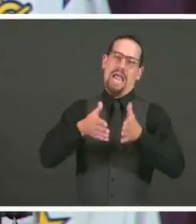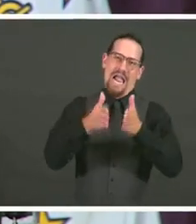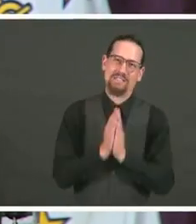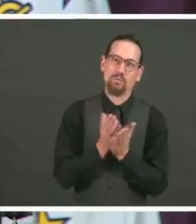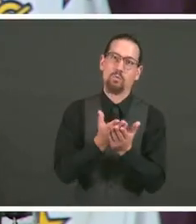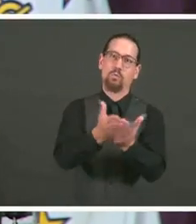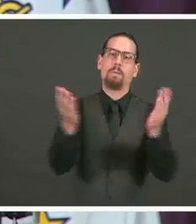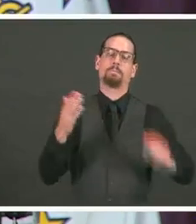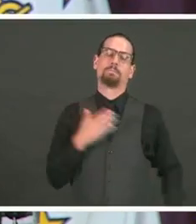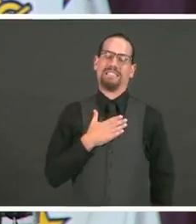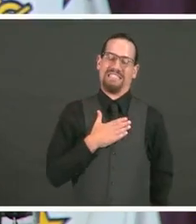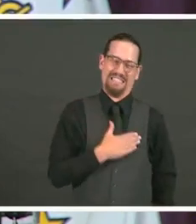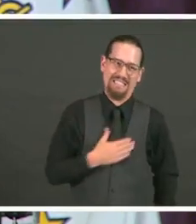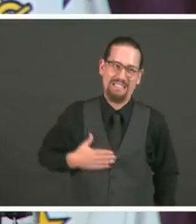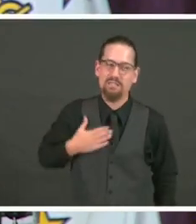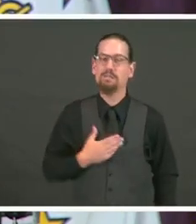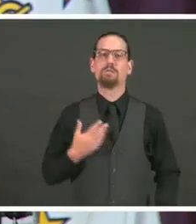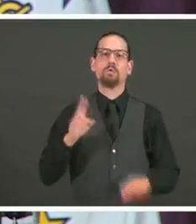Because we are